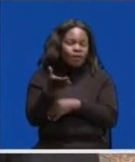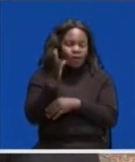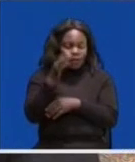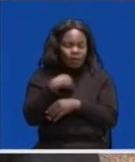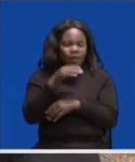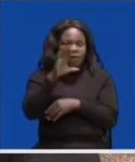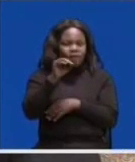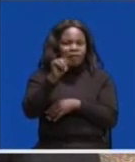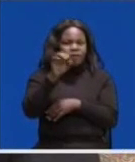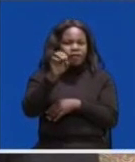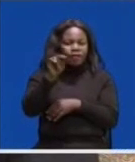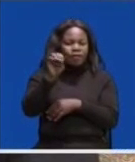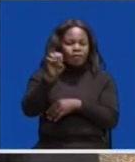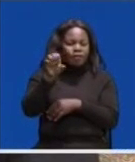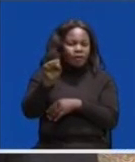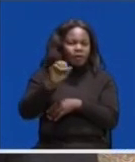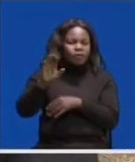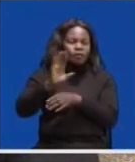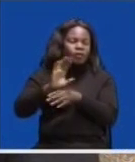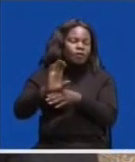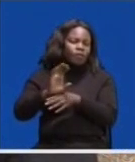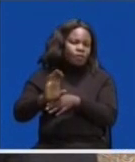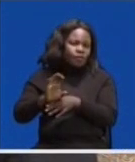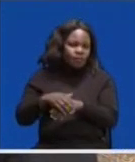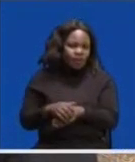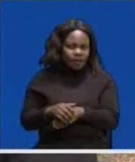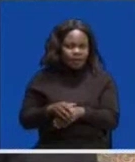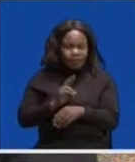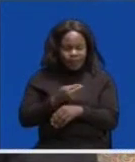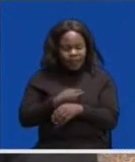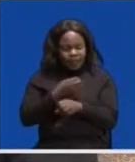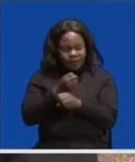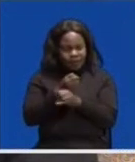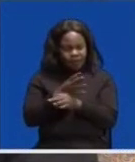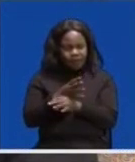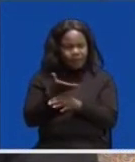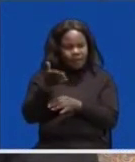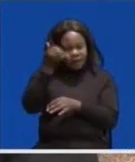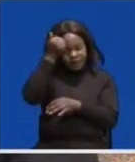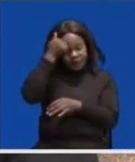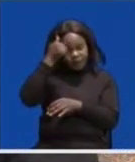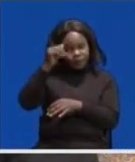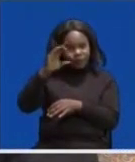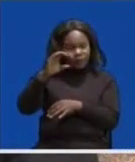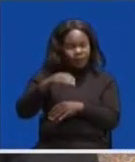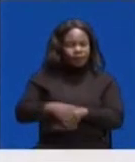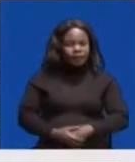got an expansion following through with that too. So we're ready to employ, and I know Chingola.